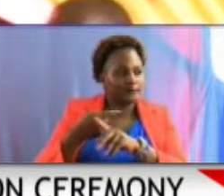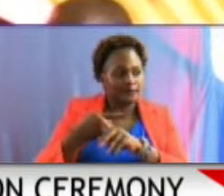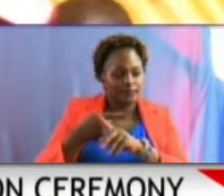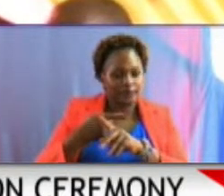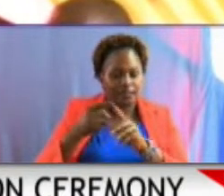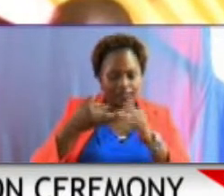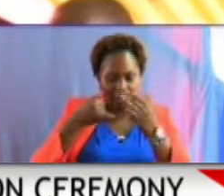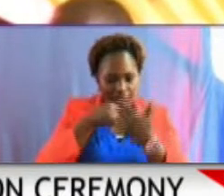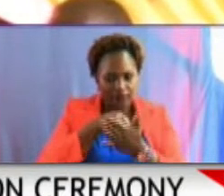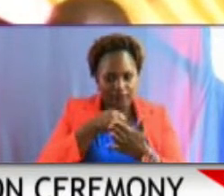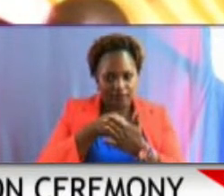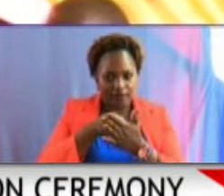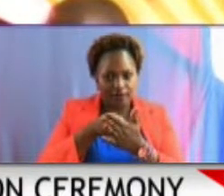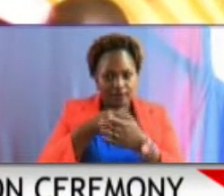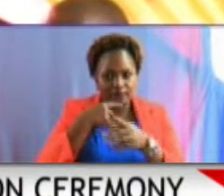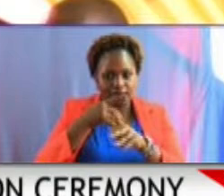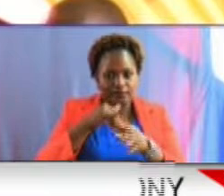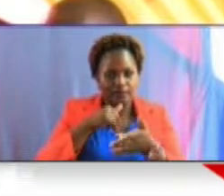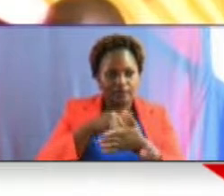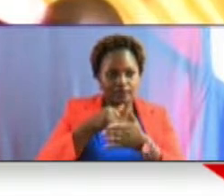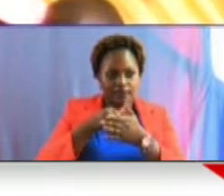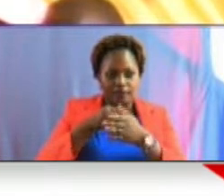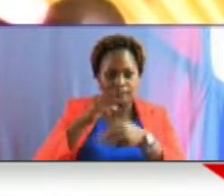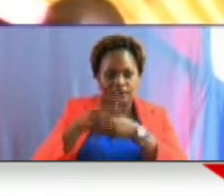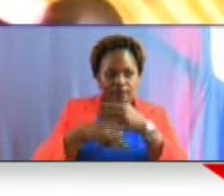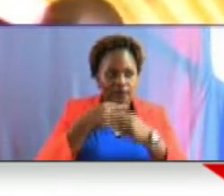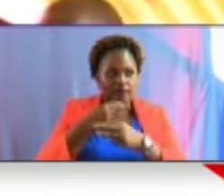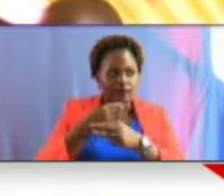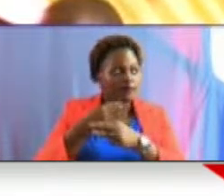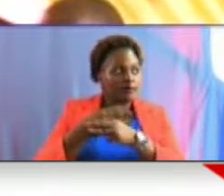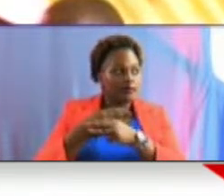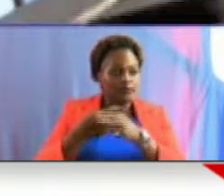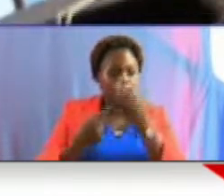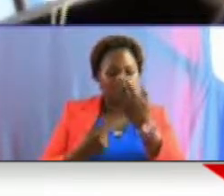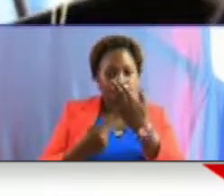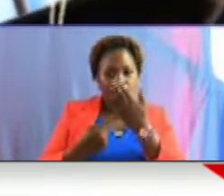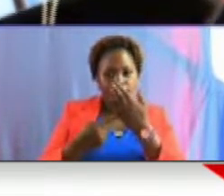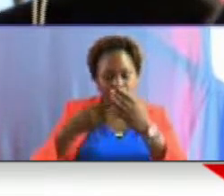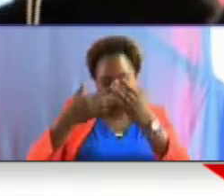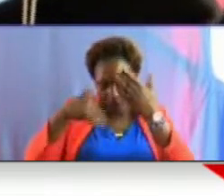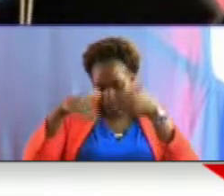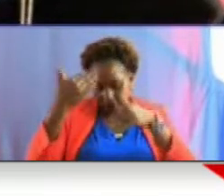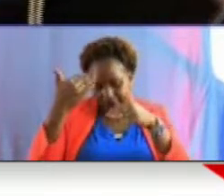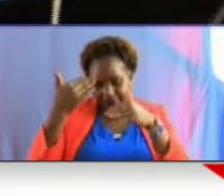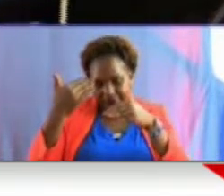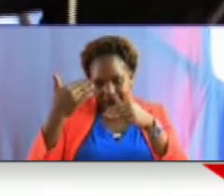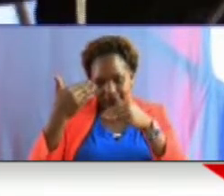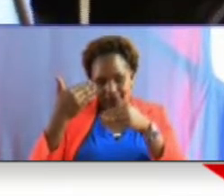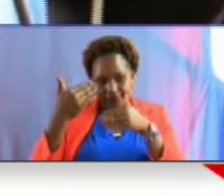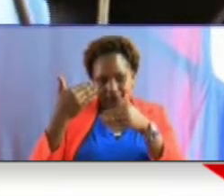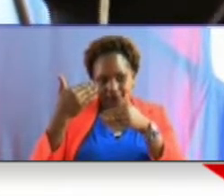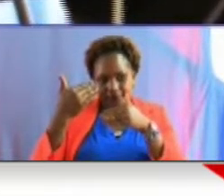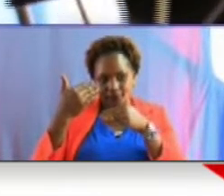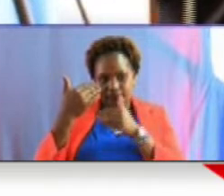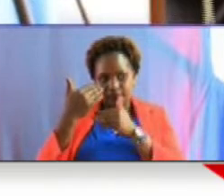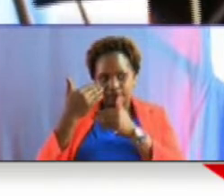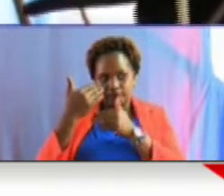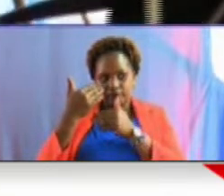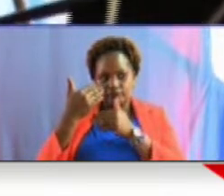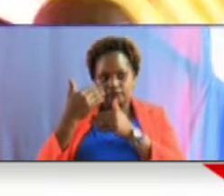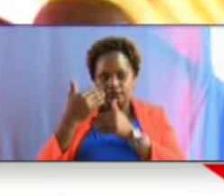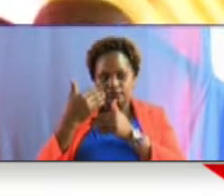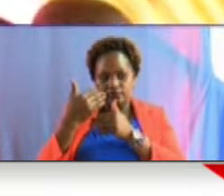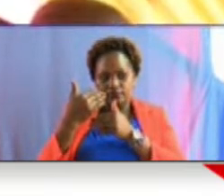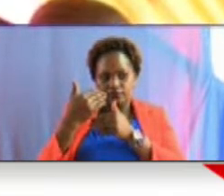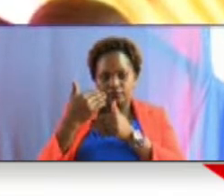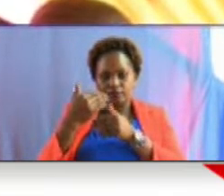innovation, and operations of globally integrated university community. There has been